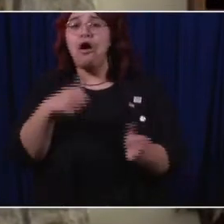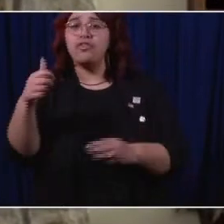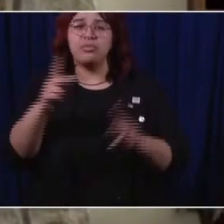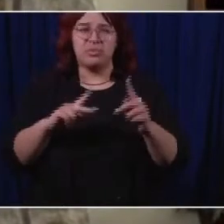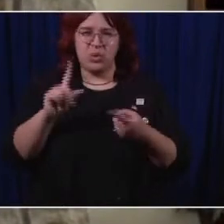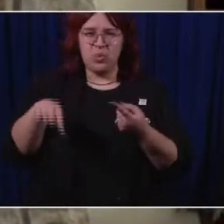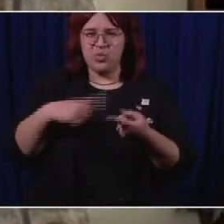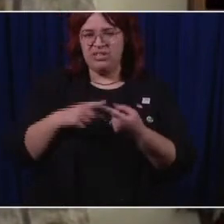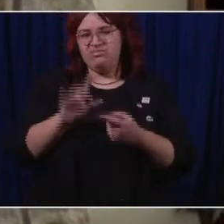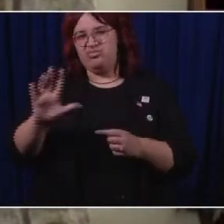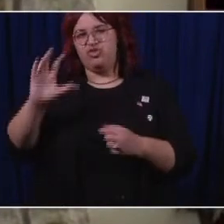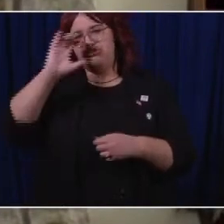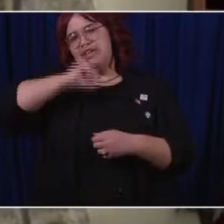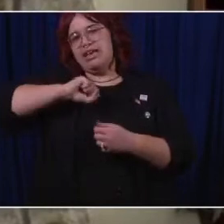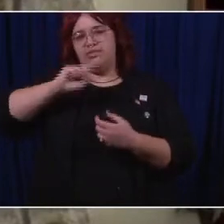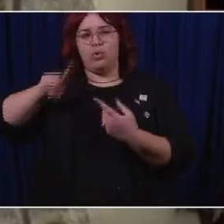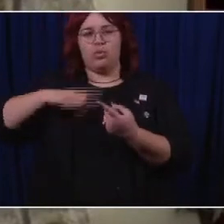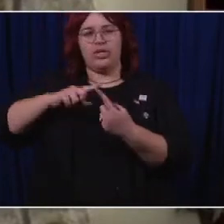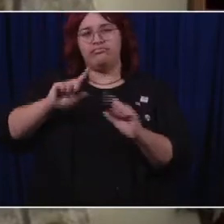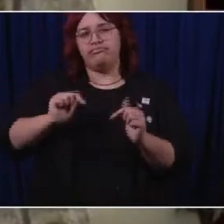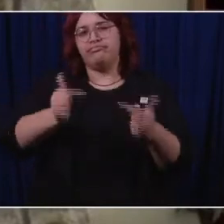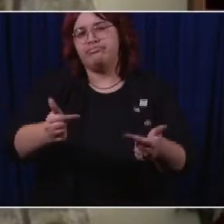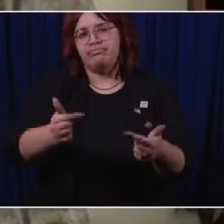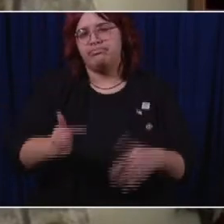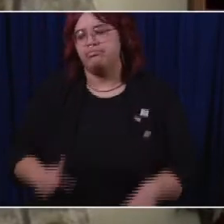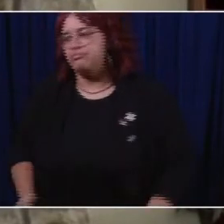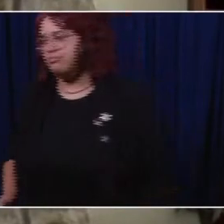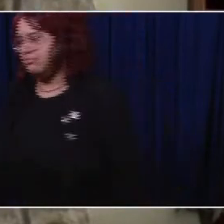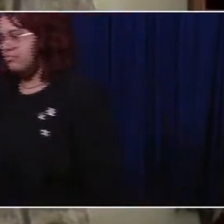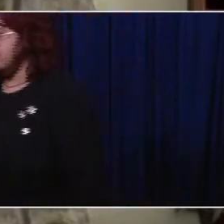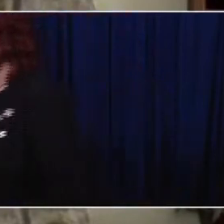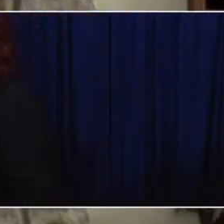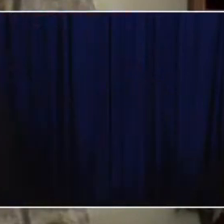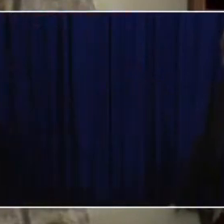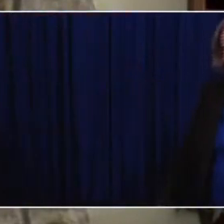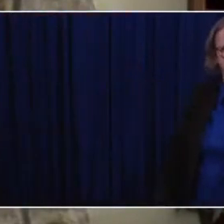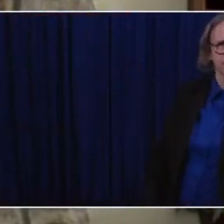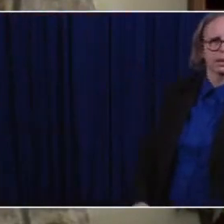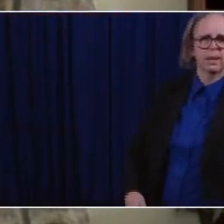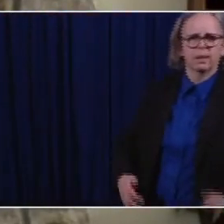I think a lot of the people who are getting the vaccine now consider themselves average Ohioans, but